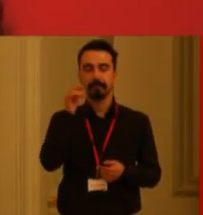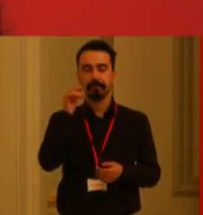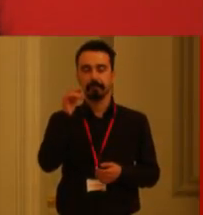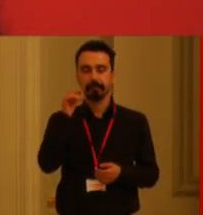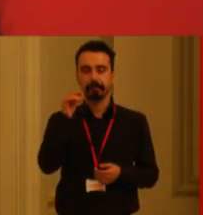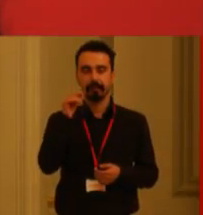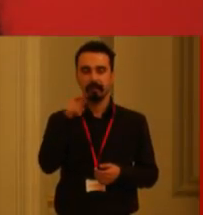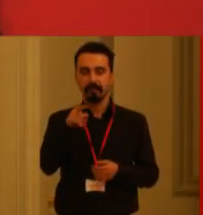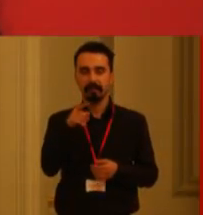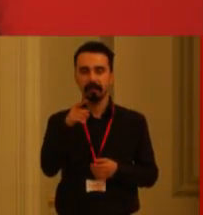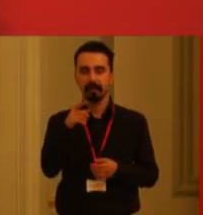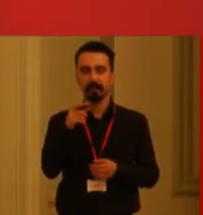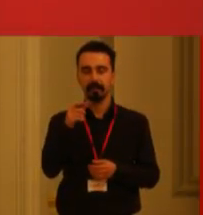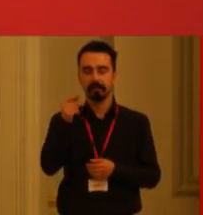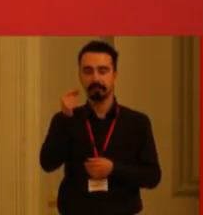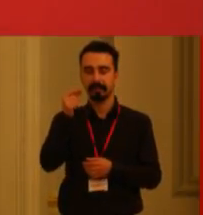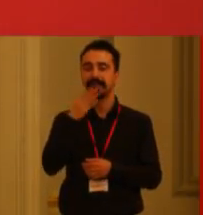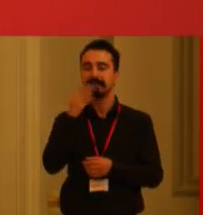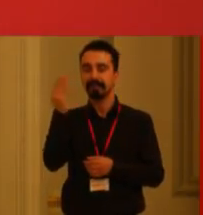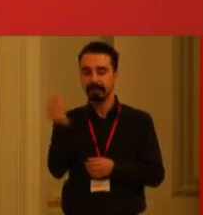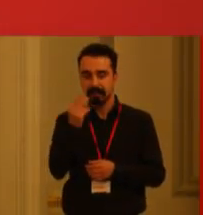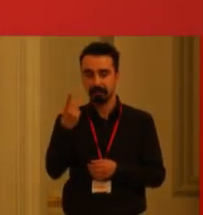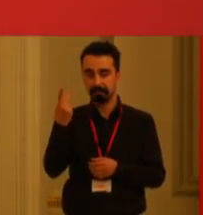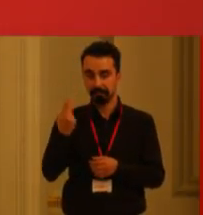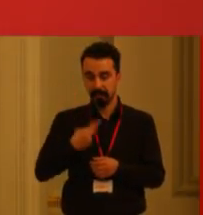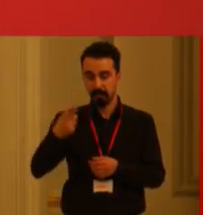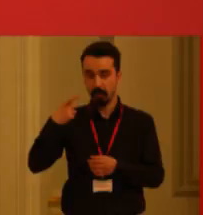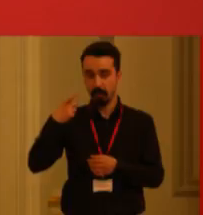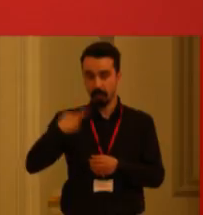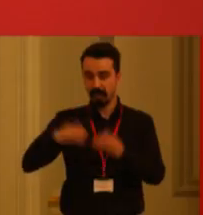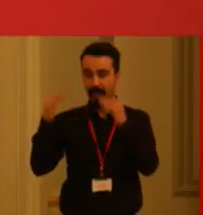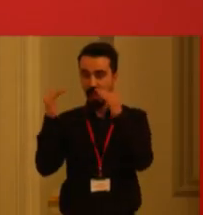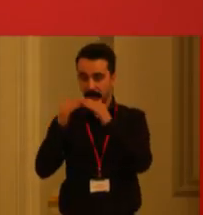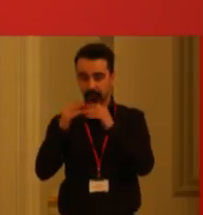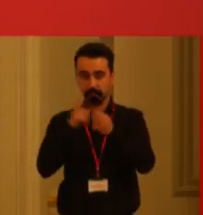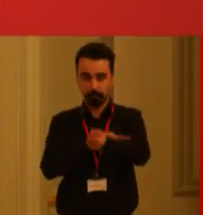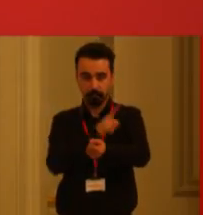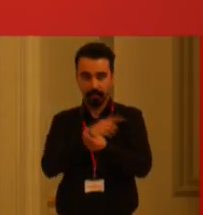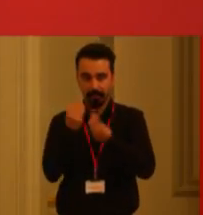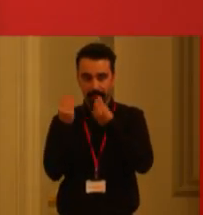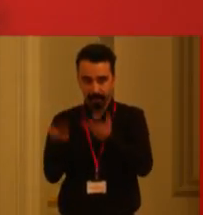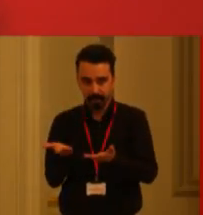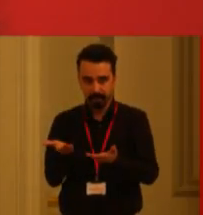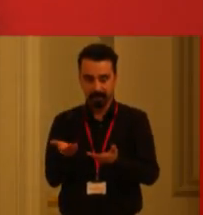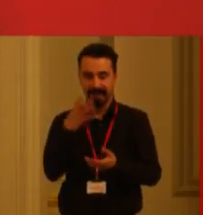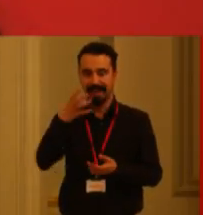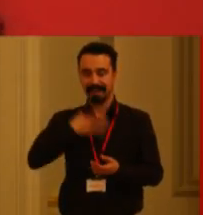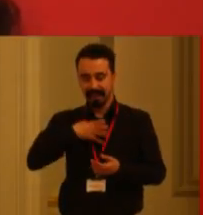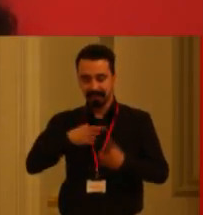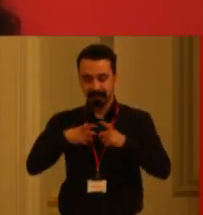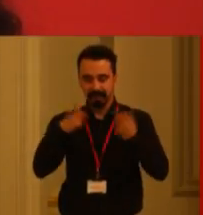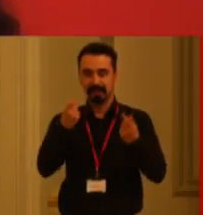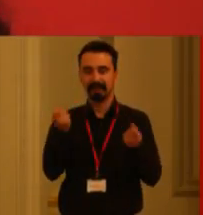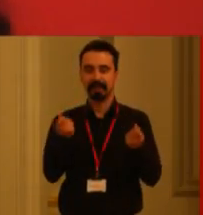able to participate in the NGO activities. The data tells us that if we empower young people as